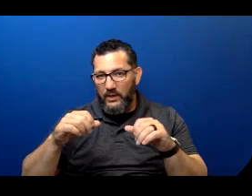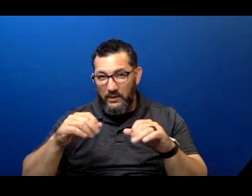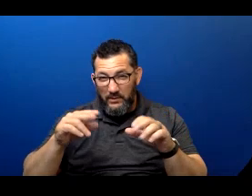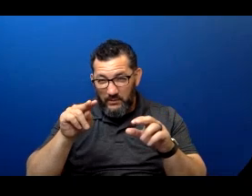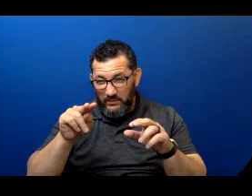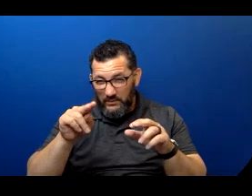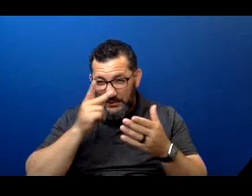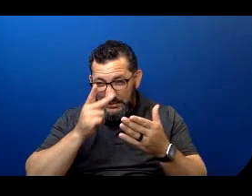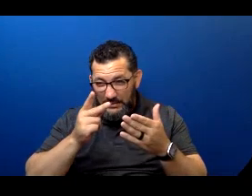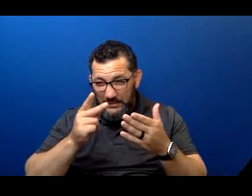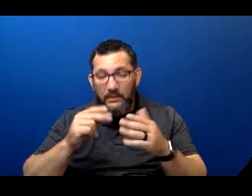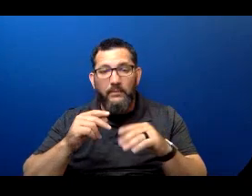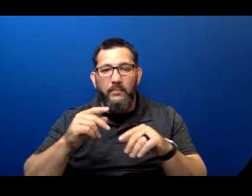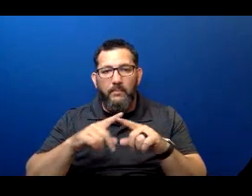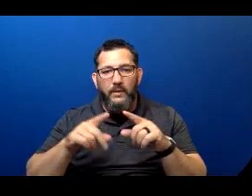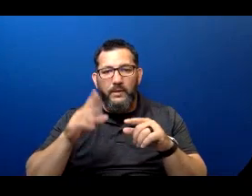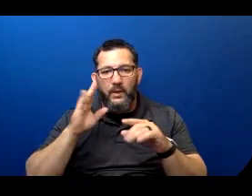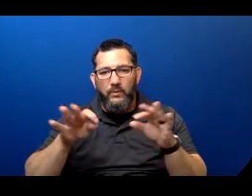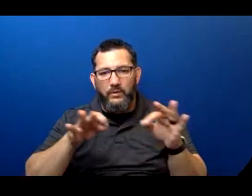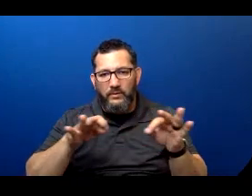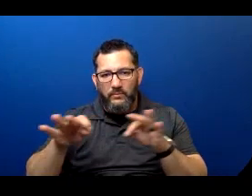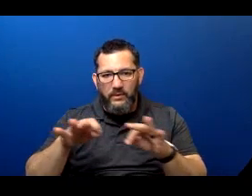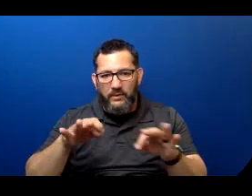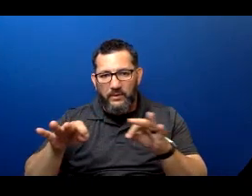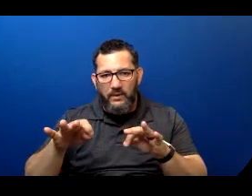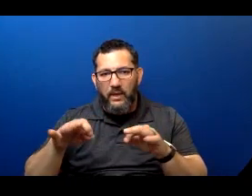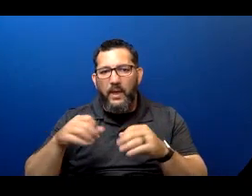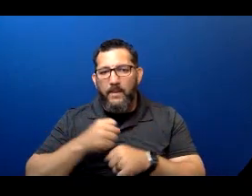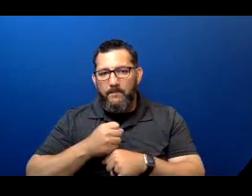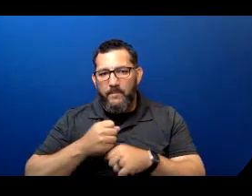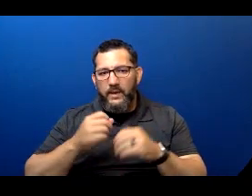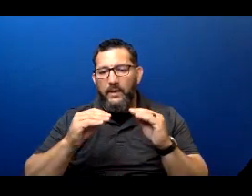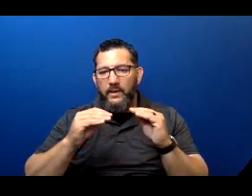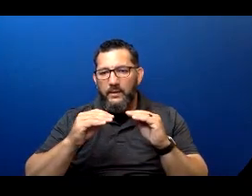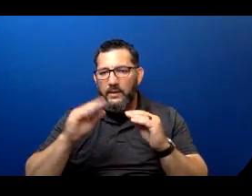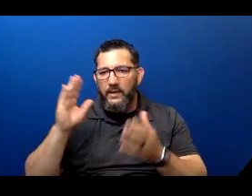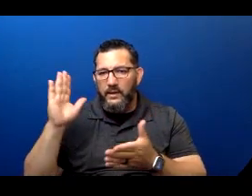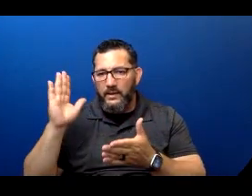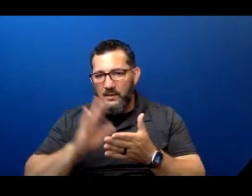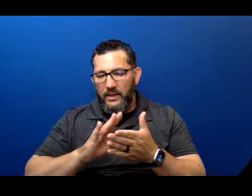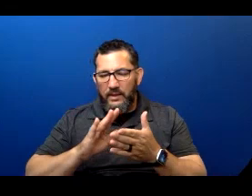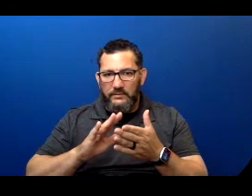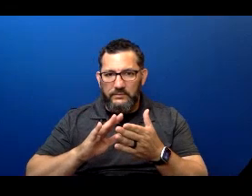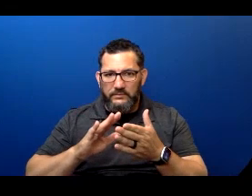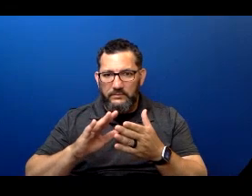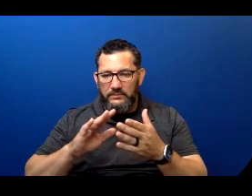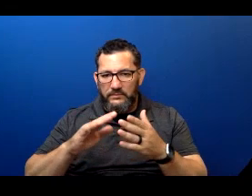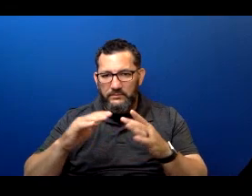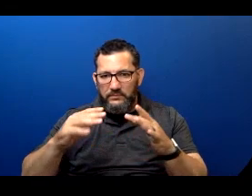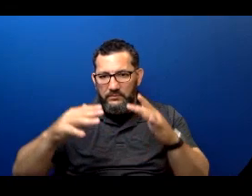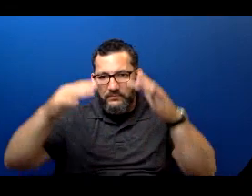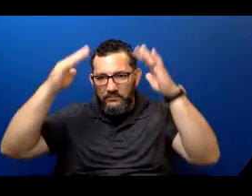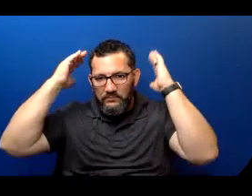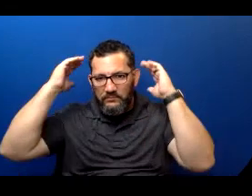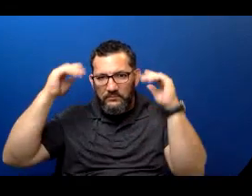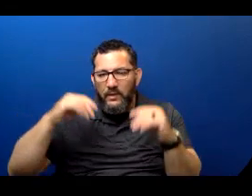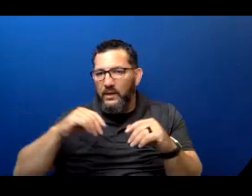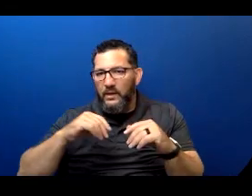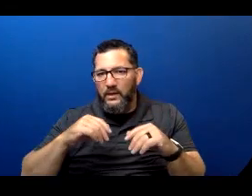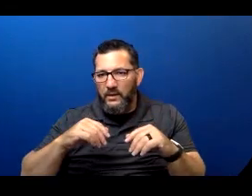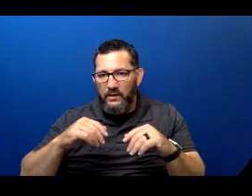out, but I'm going to walk you through it and it'll make it a little bit less it won't be as clear as mud